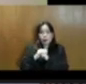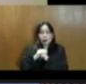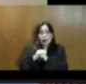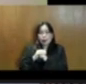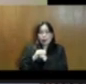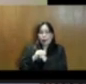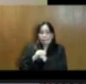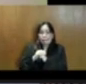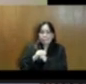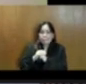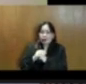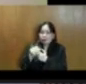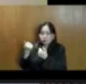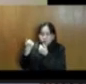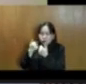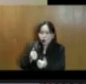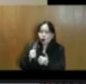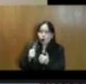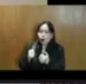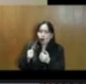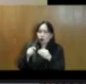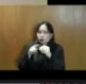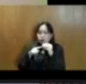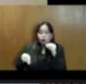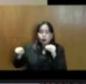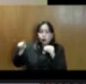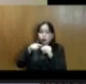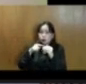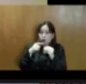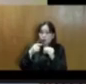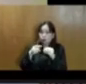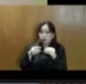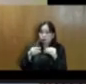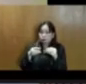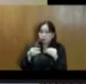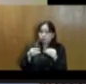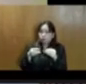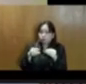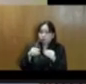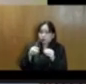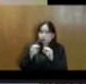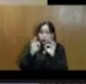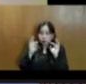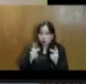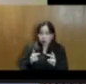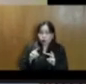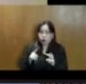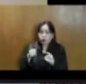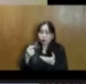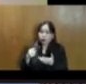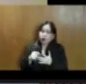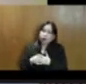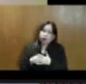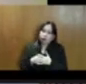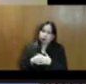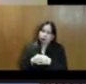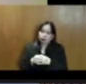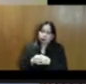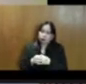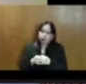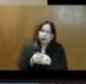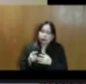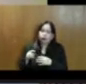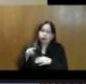resort to using circular models, okay, in their operations, I think that the reduction in labor costs would come as a result of